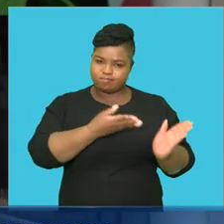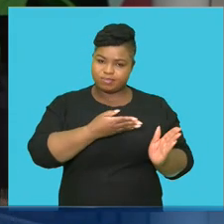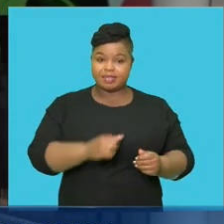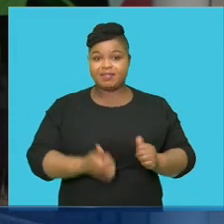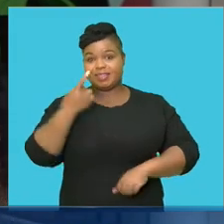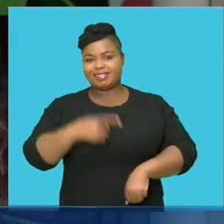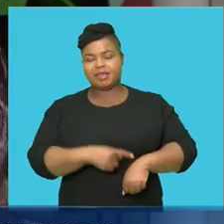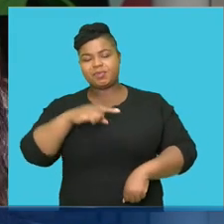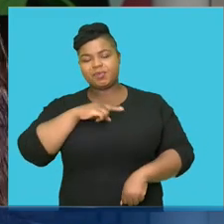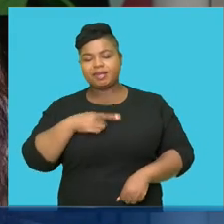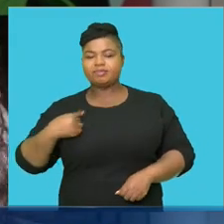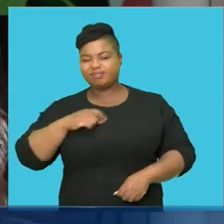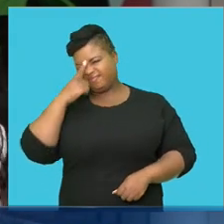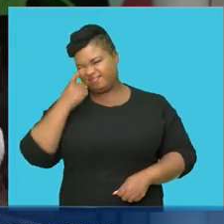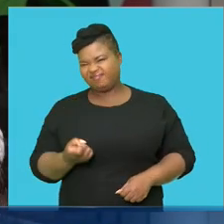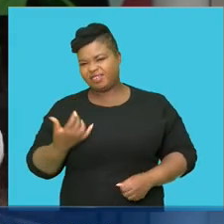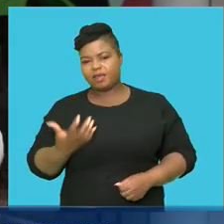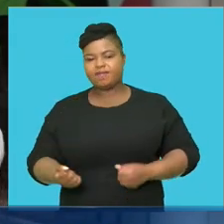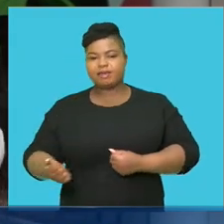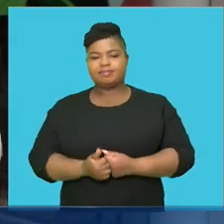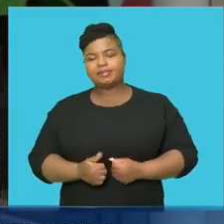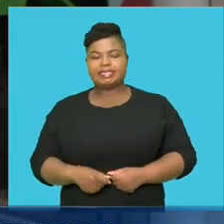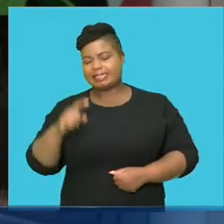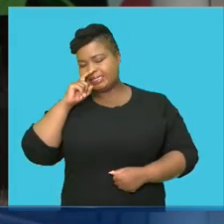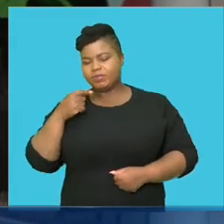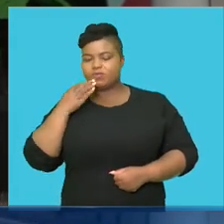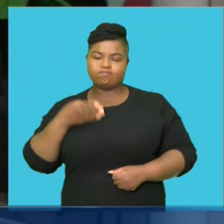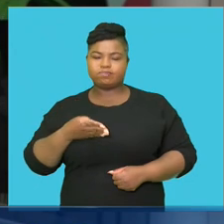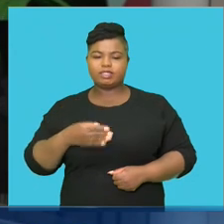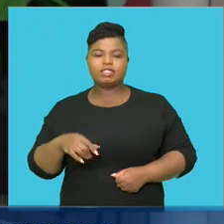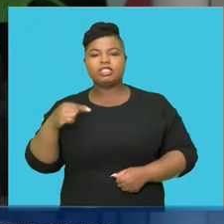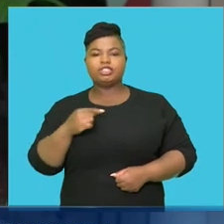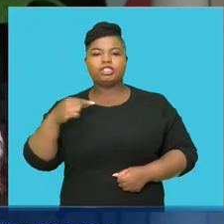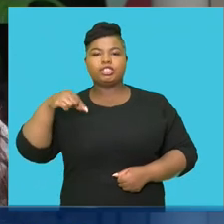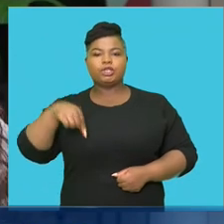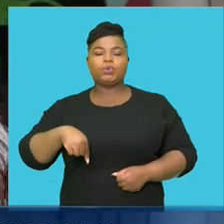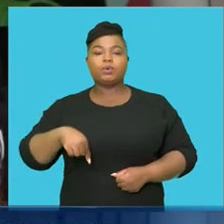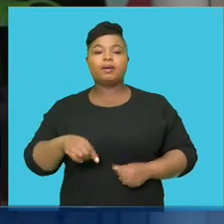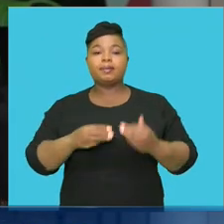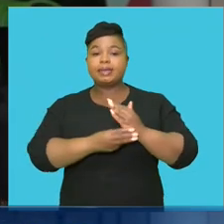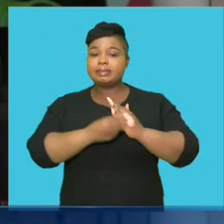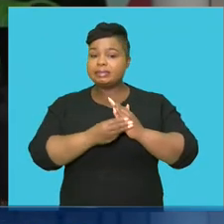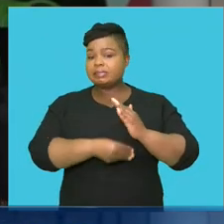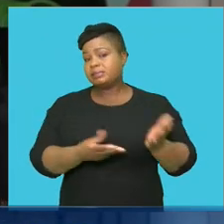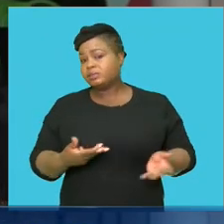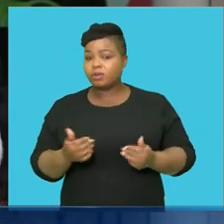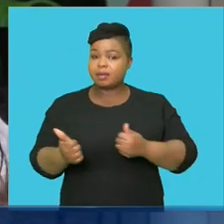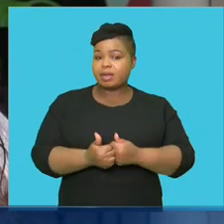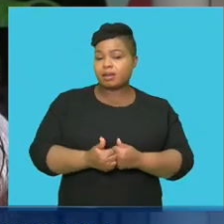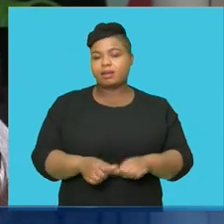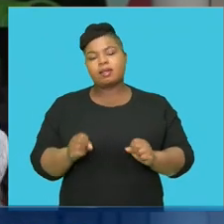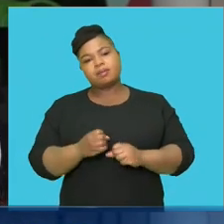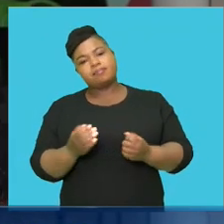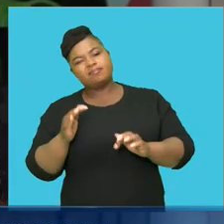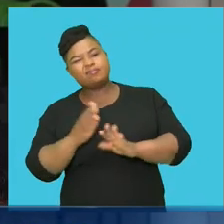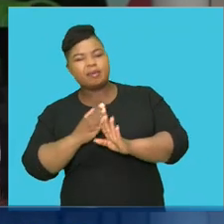first because we believe that we've got allies in the brothers that are the audiences of GQ Magazine. And whether they are allies in a way that is public